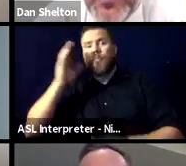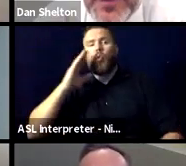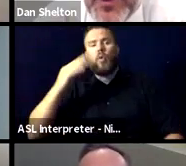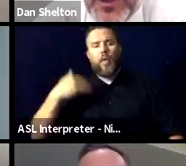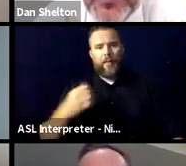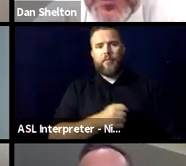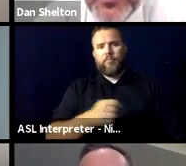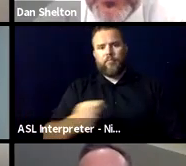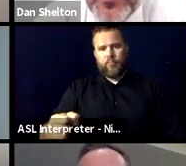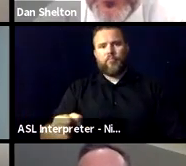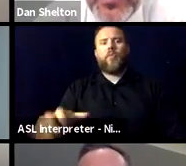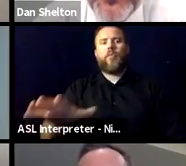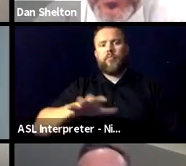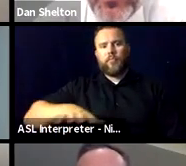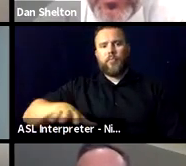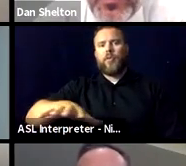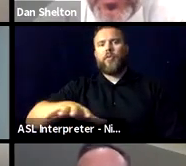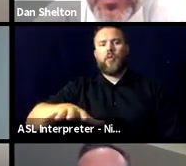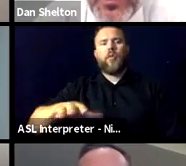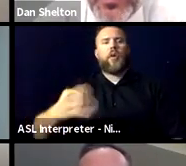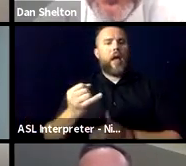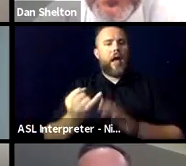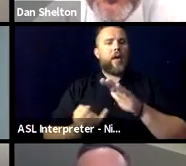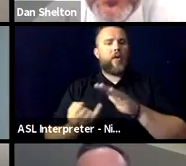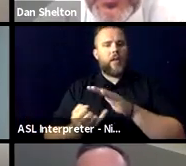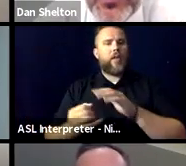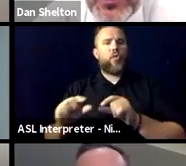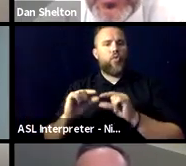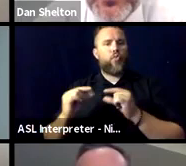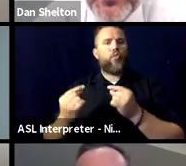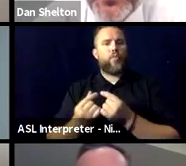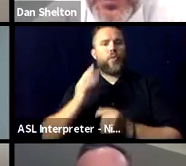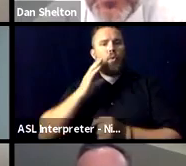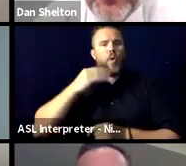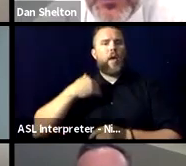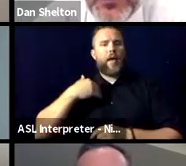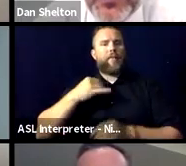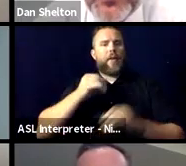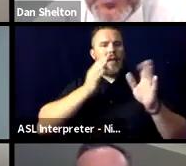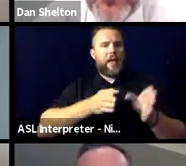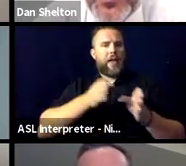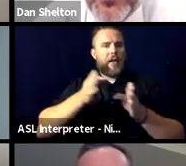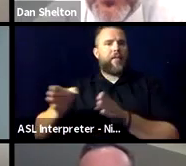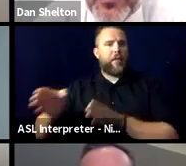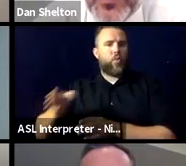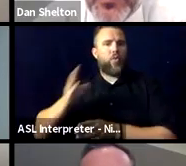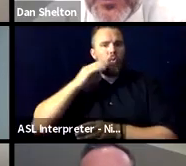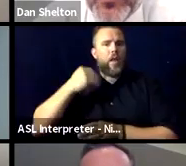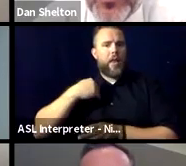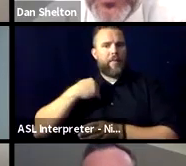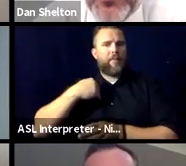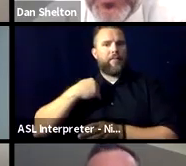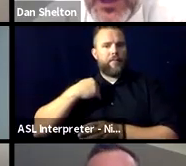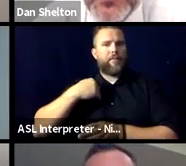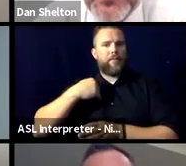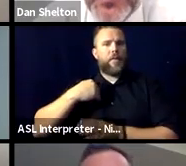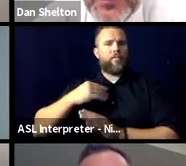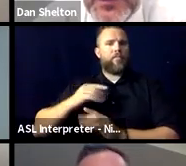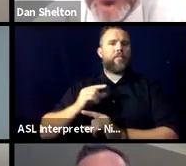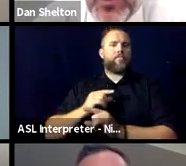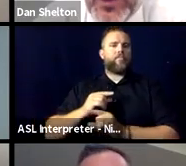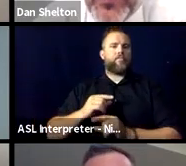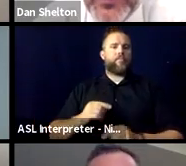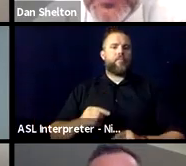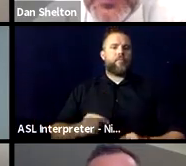a separate isolation room. There are individual HEPA filters that have been ordered and will be in place